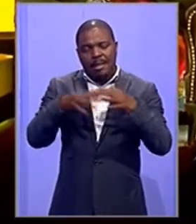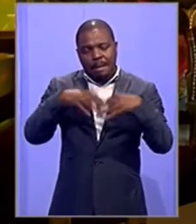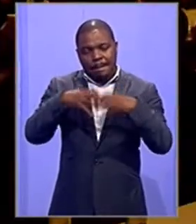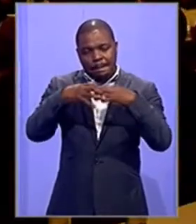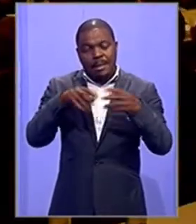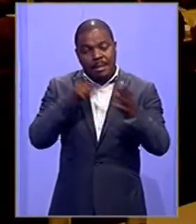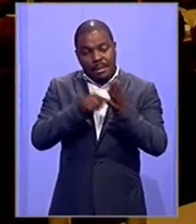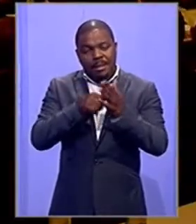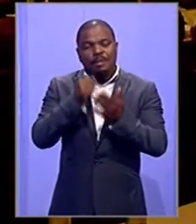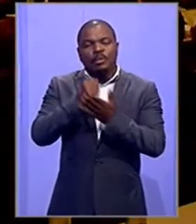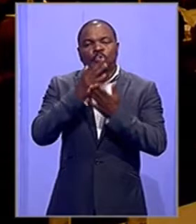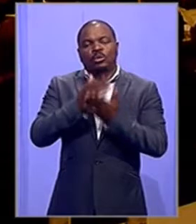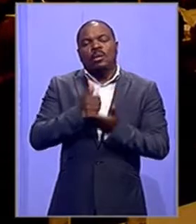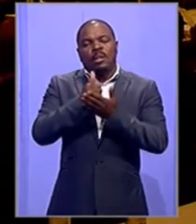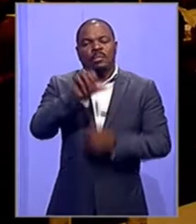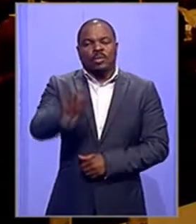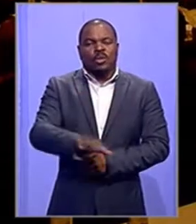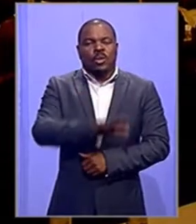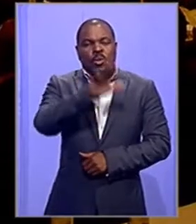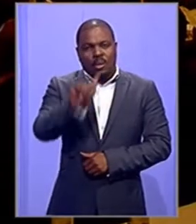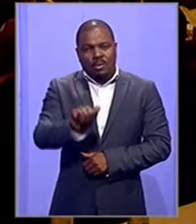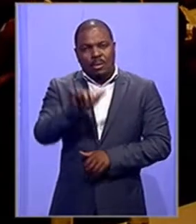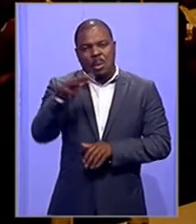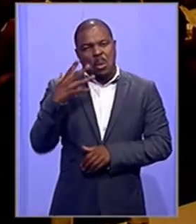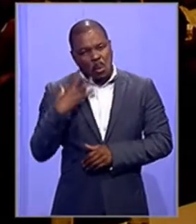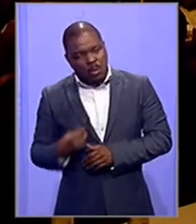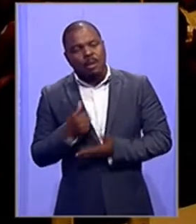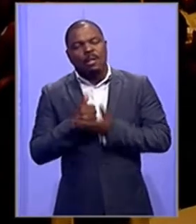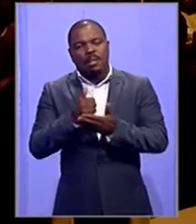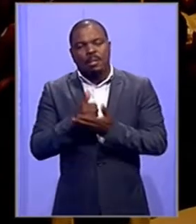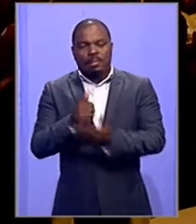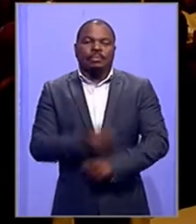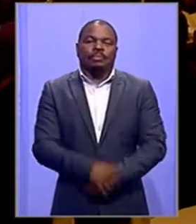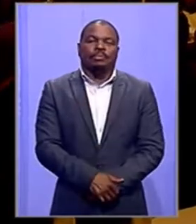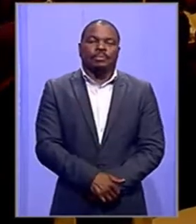rarolla diphephetso tsa Maafrika Borwa a dikujwana di mahetleng.